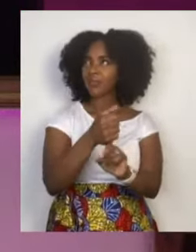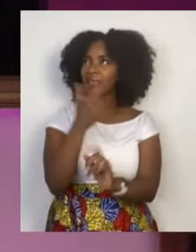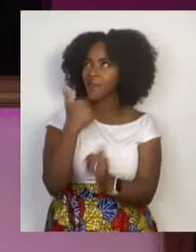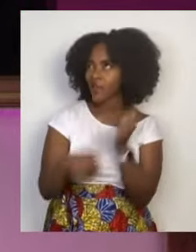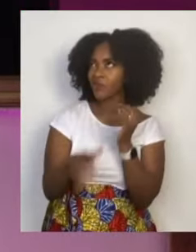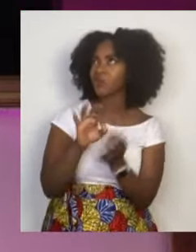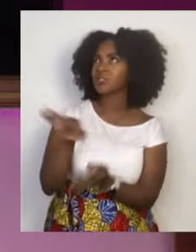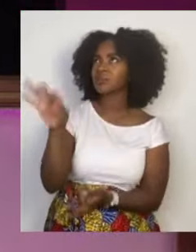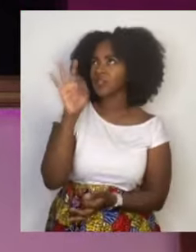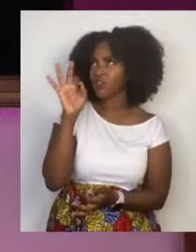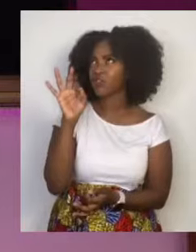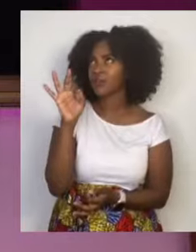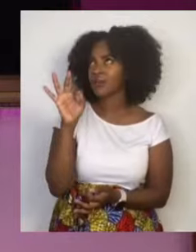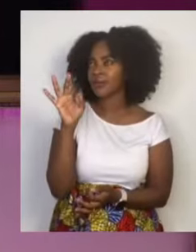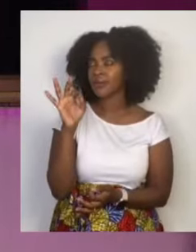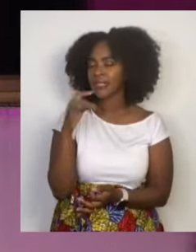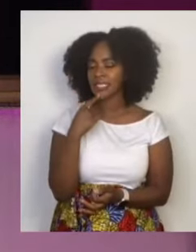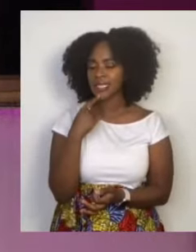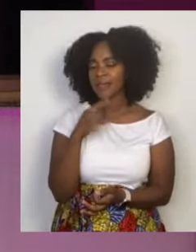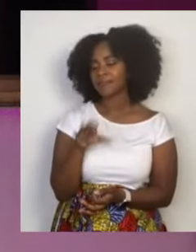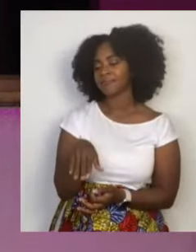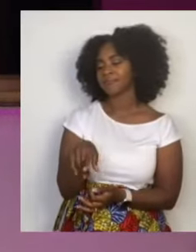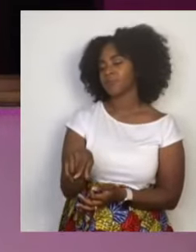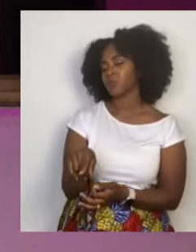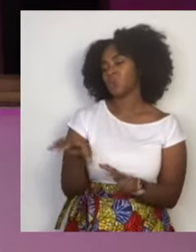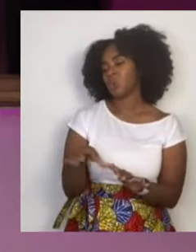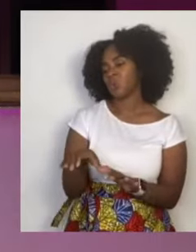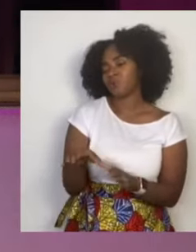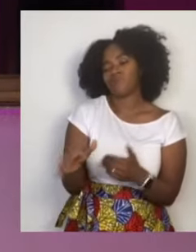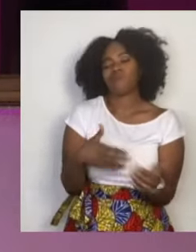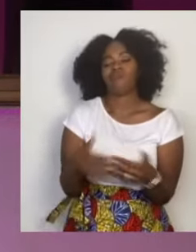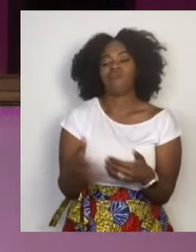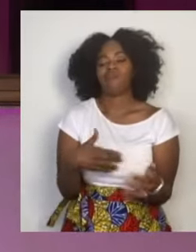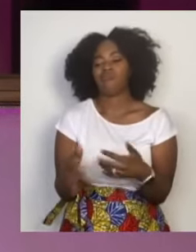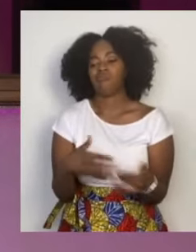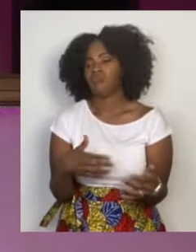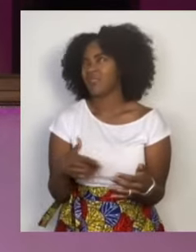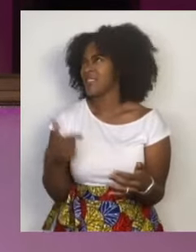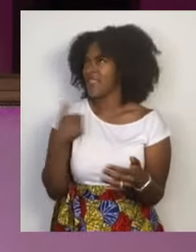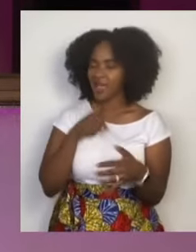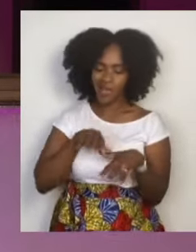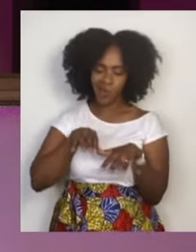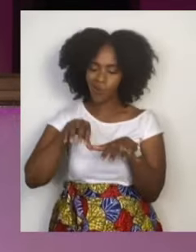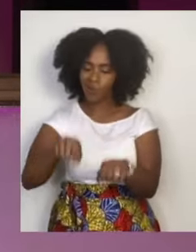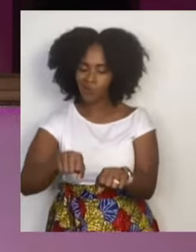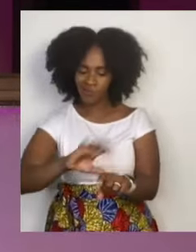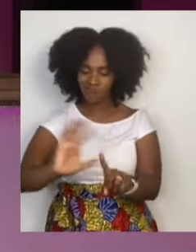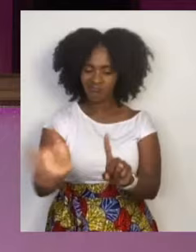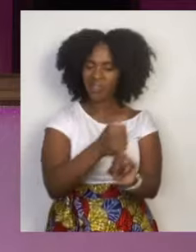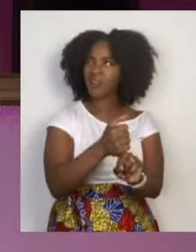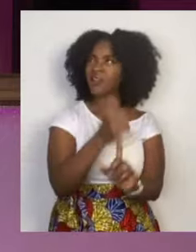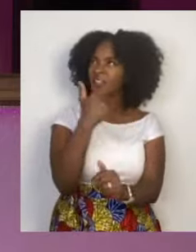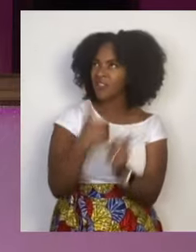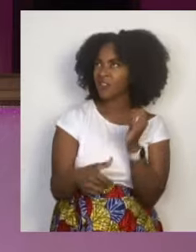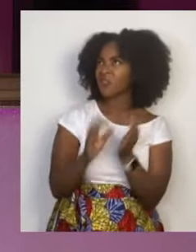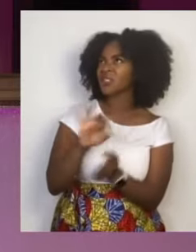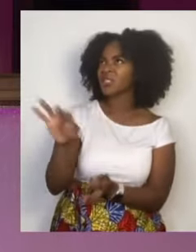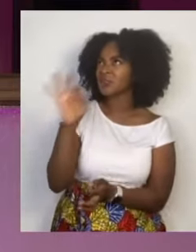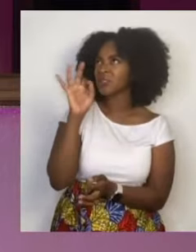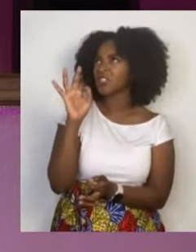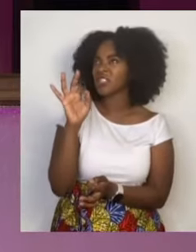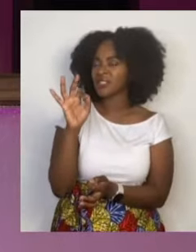does not matter. I arrest every spirit that would say you're not good enough, you don't measure